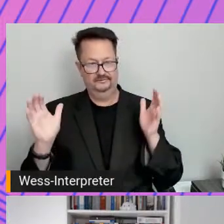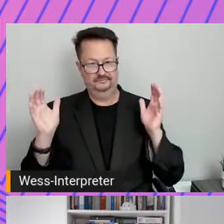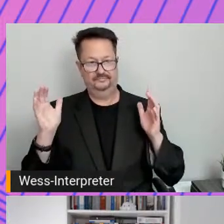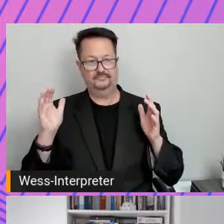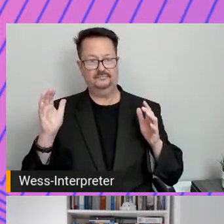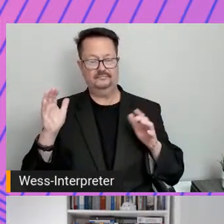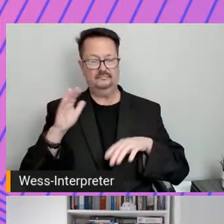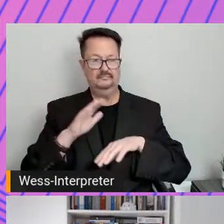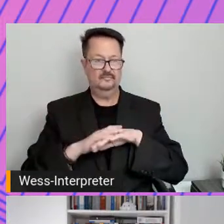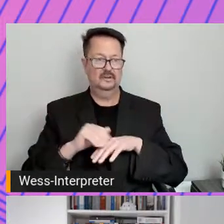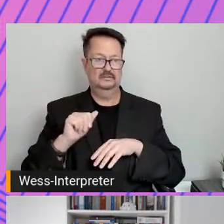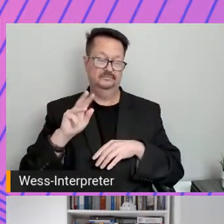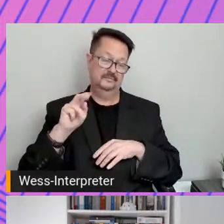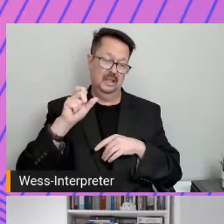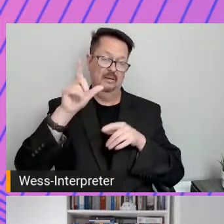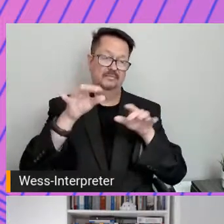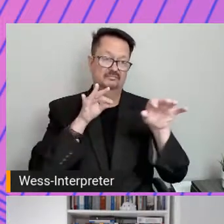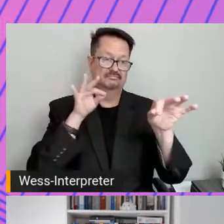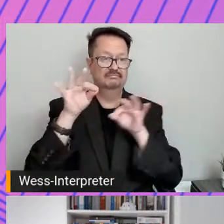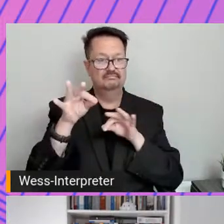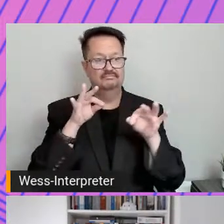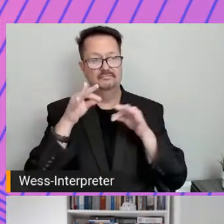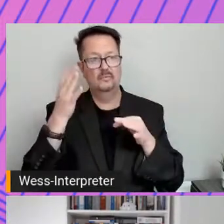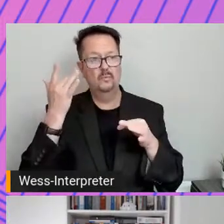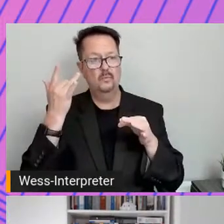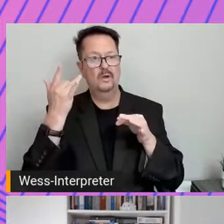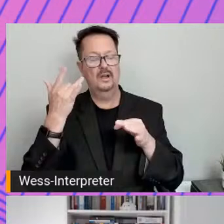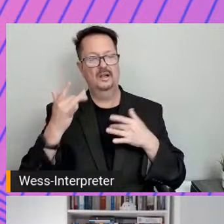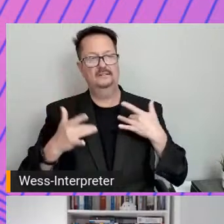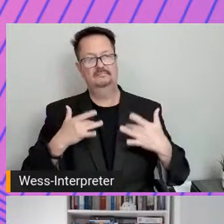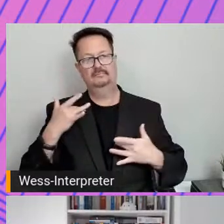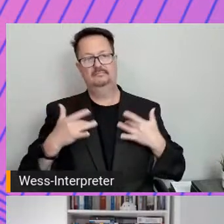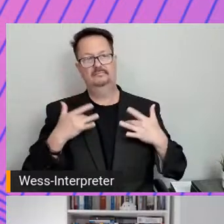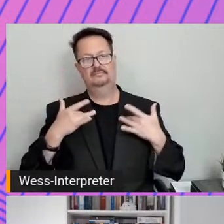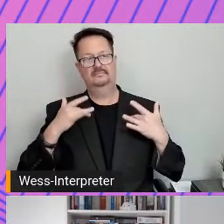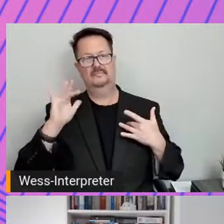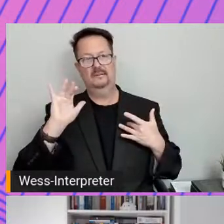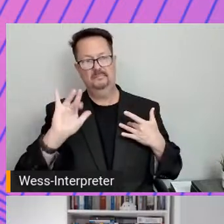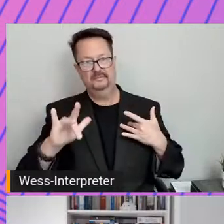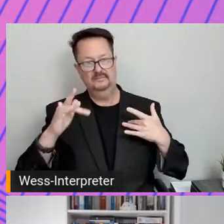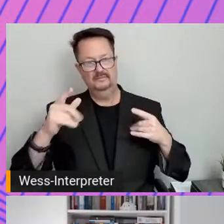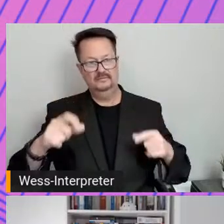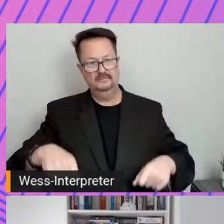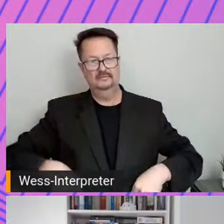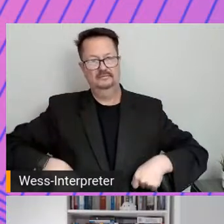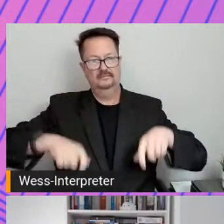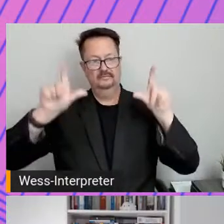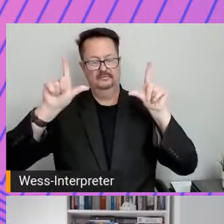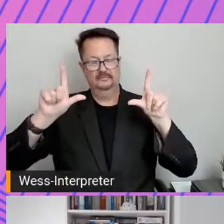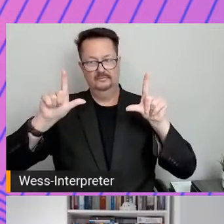about concurrency and why. Let's see if we can advance the next slide. I'm not figuring out how to do this.